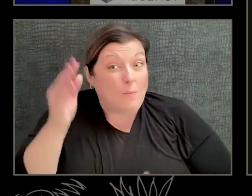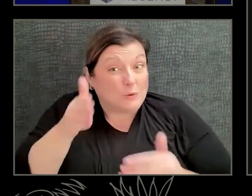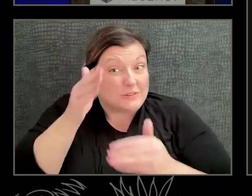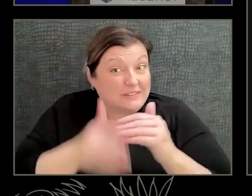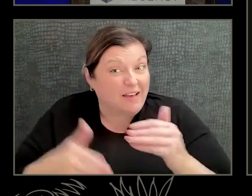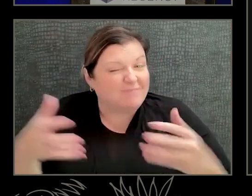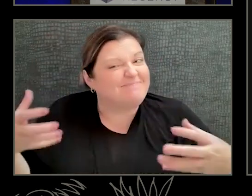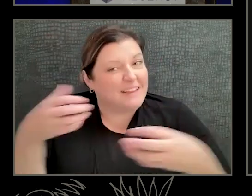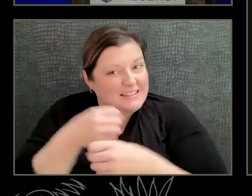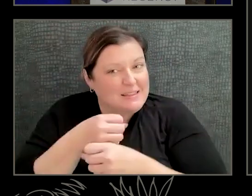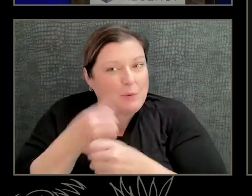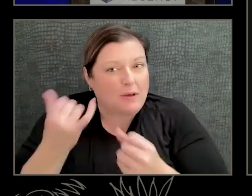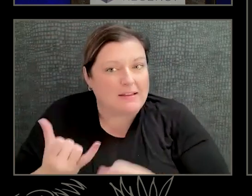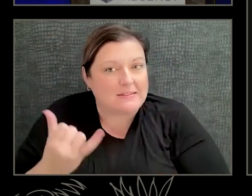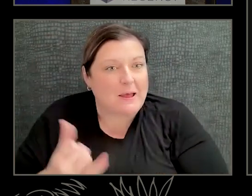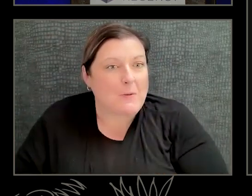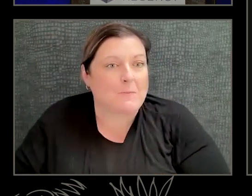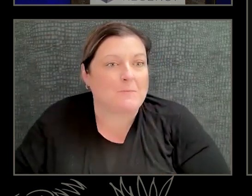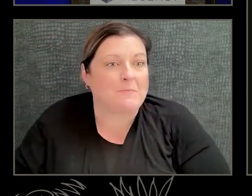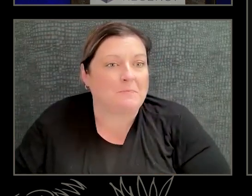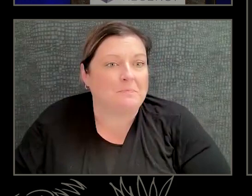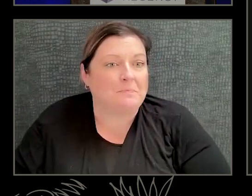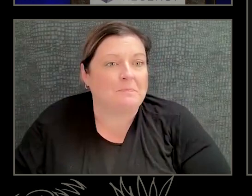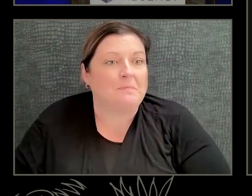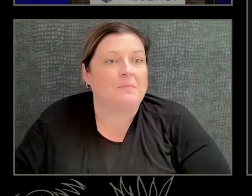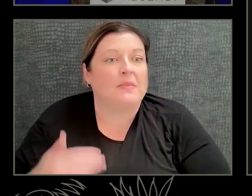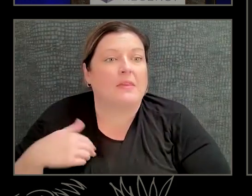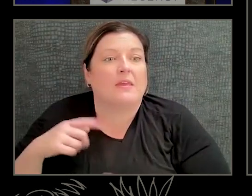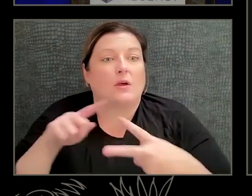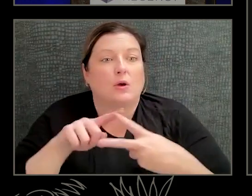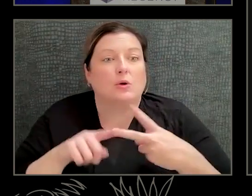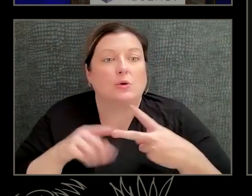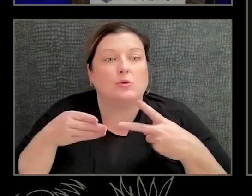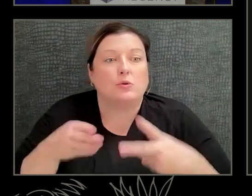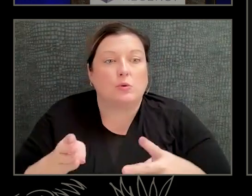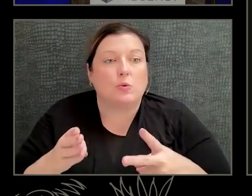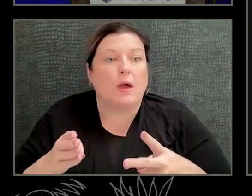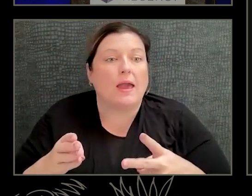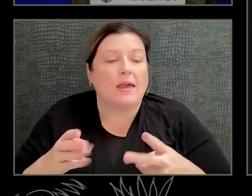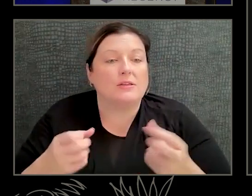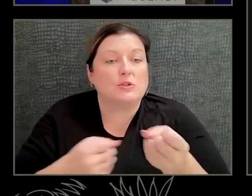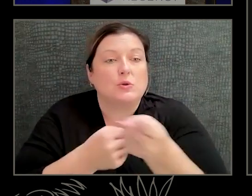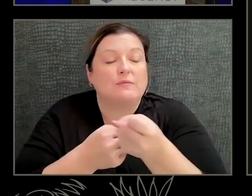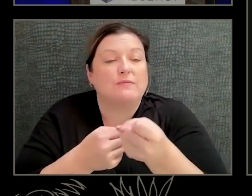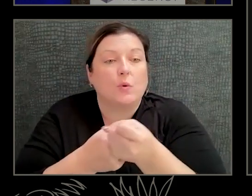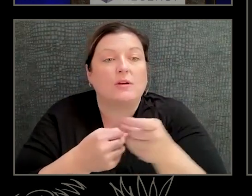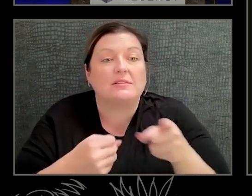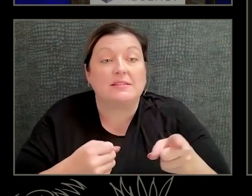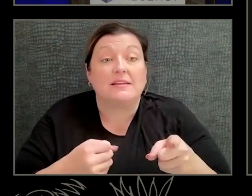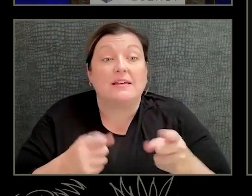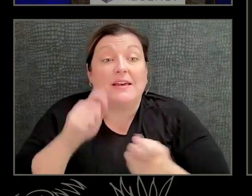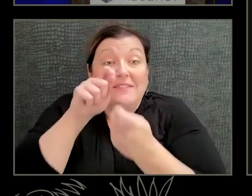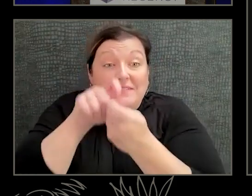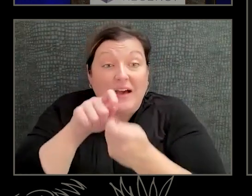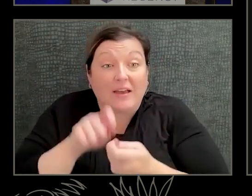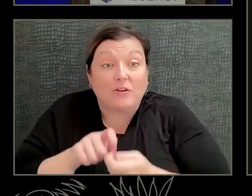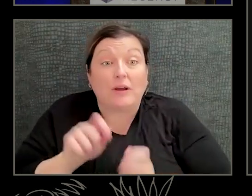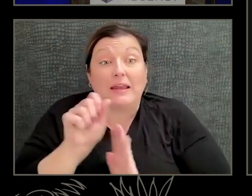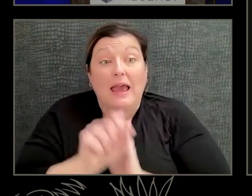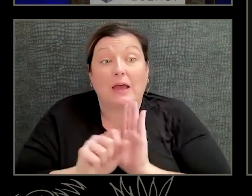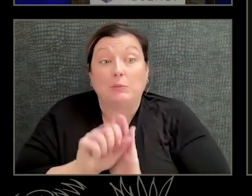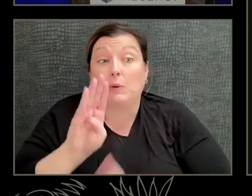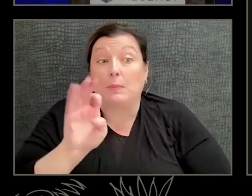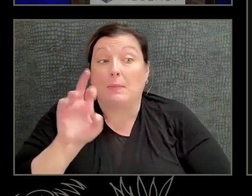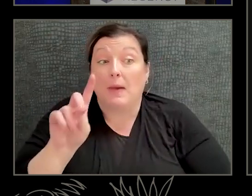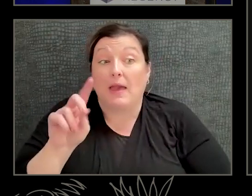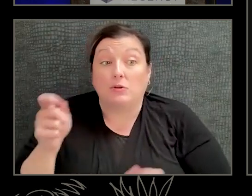summarize. So you learned two ways to enforce fine-grained attribute-based access control, one using CASL and the second using a